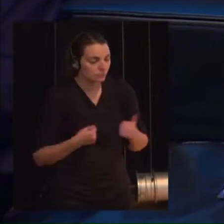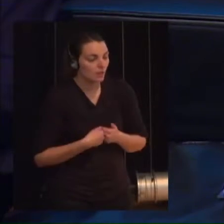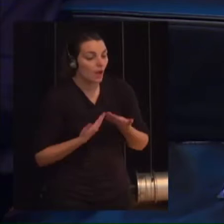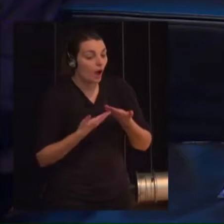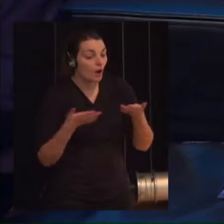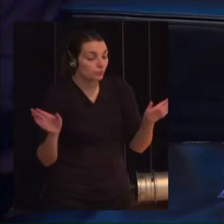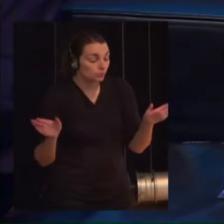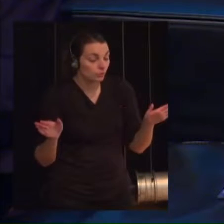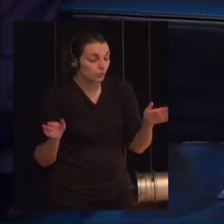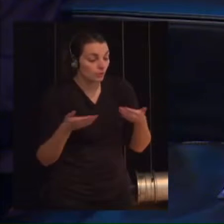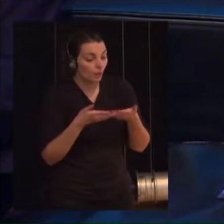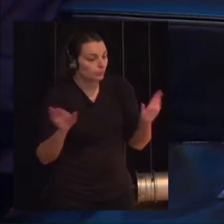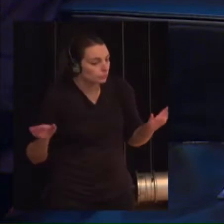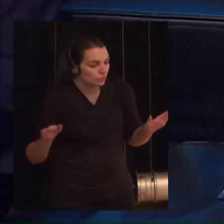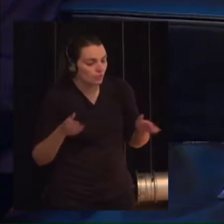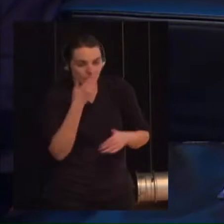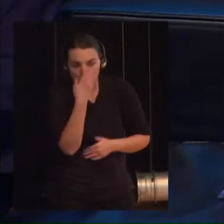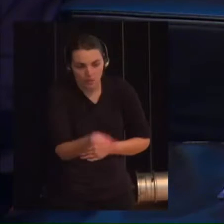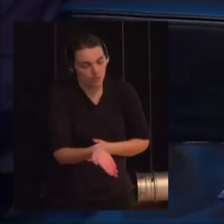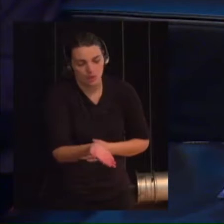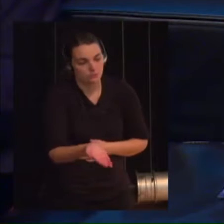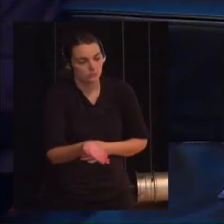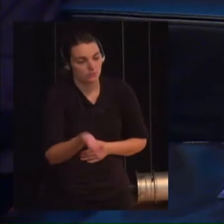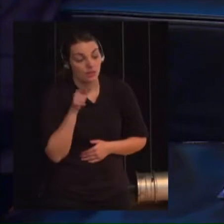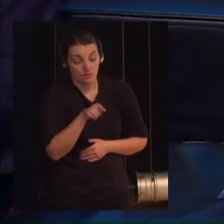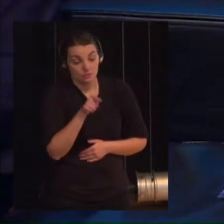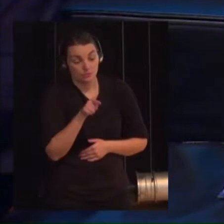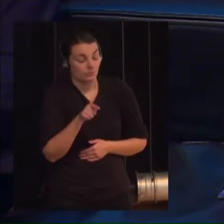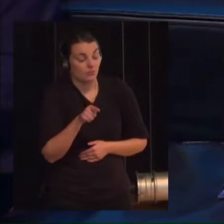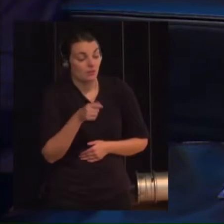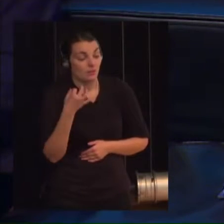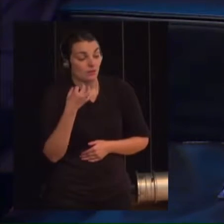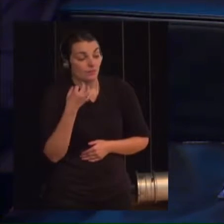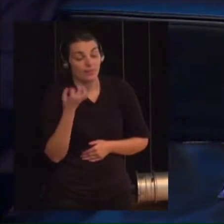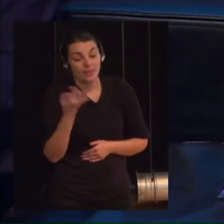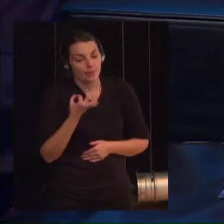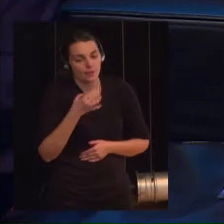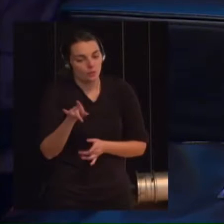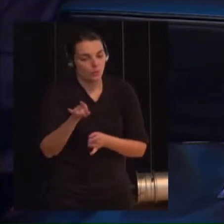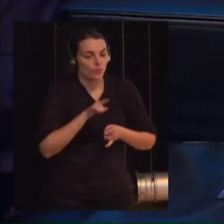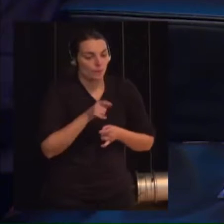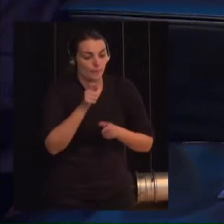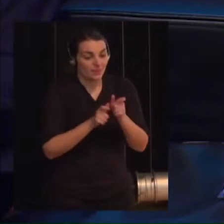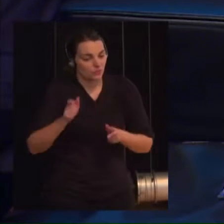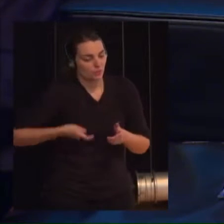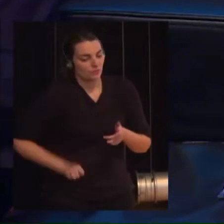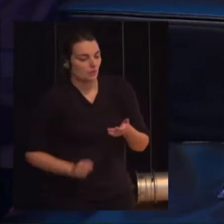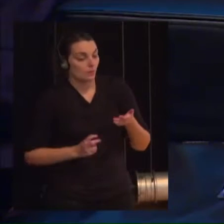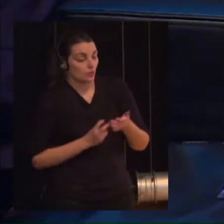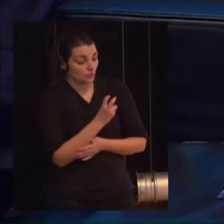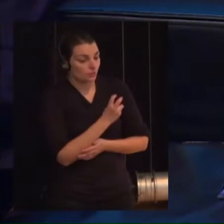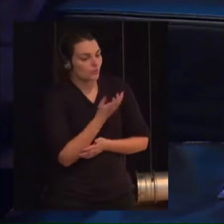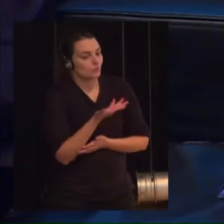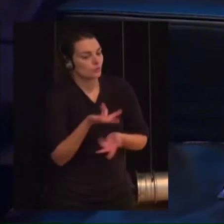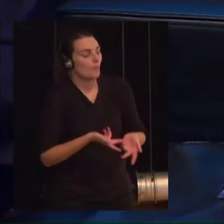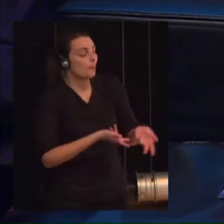really what will make good journalism and what will you know enable voices from the philanthropic world to be